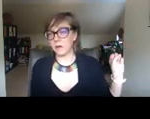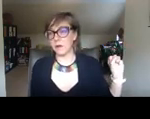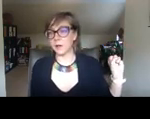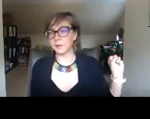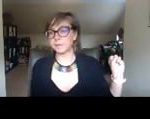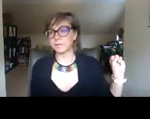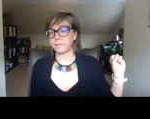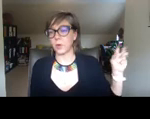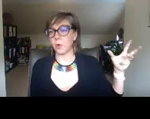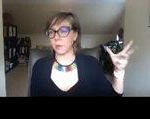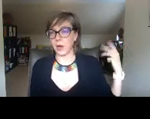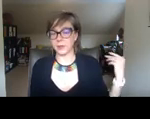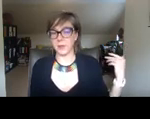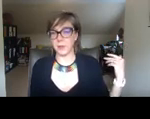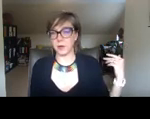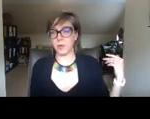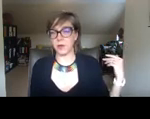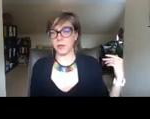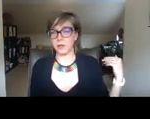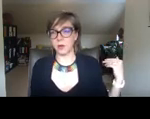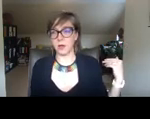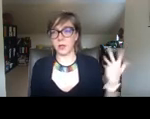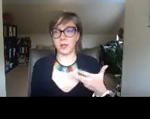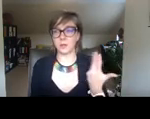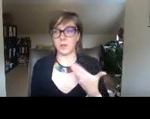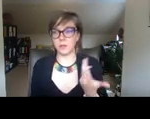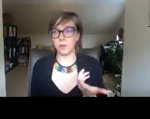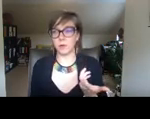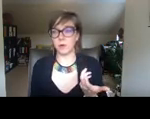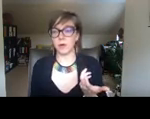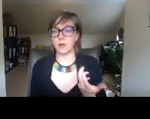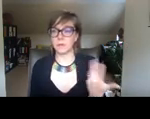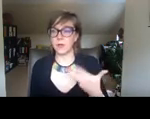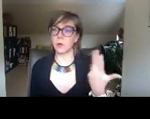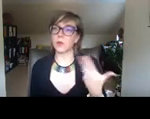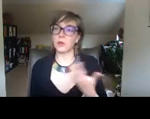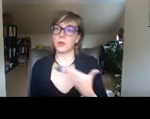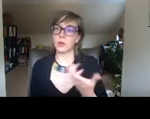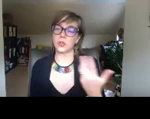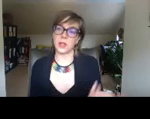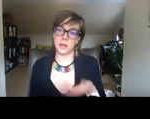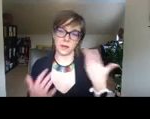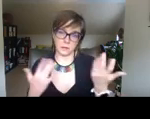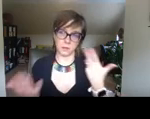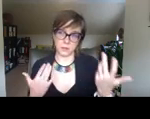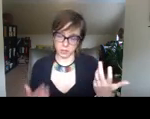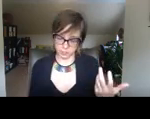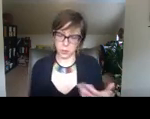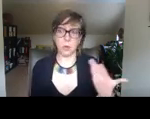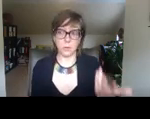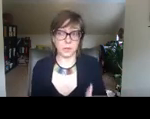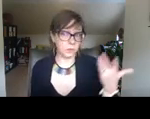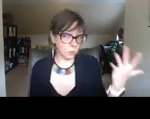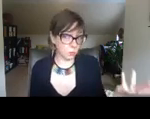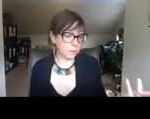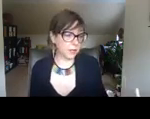talking, or perhaps some other medical providers that are talking, and so the interpreter, you know, couldn't negotiate that conversation